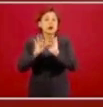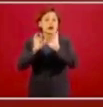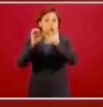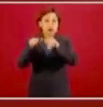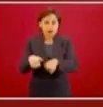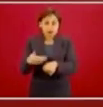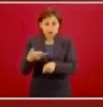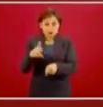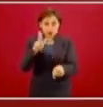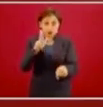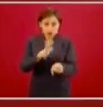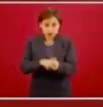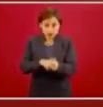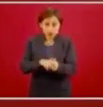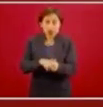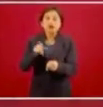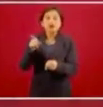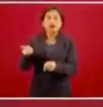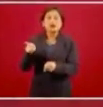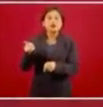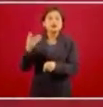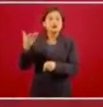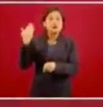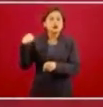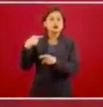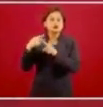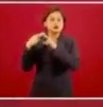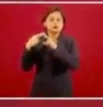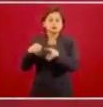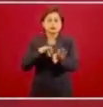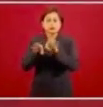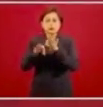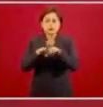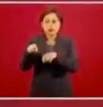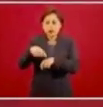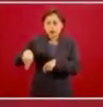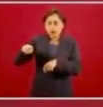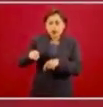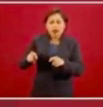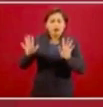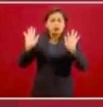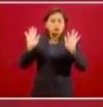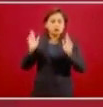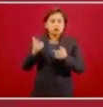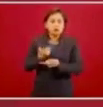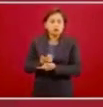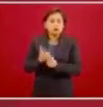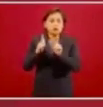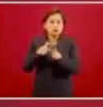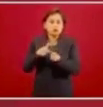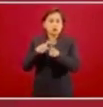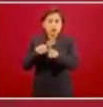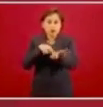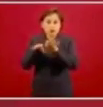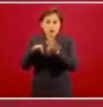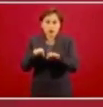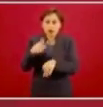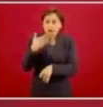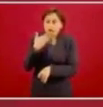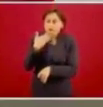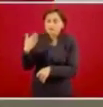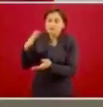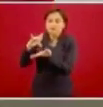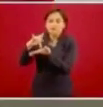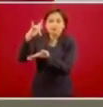But we also stated that the public interest personnel could voluntarily go to work, and this includes the